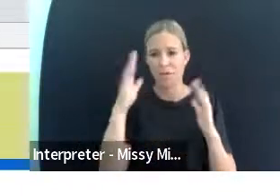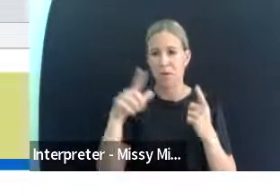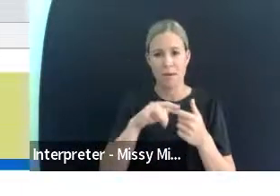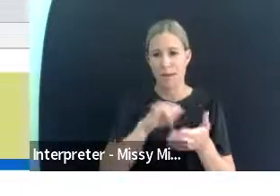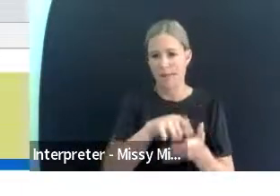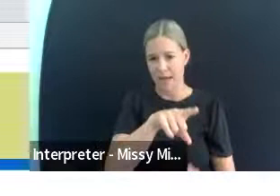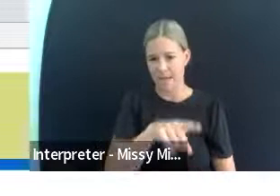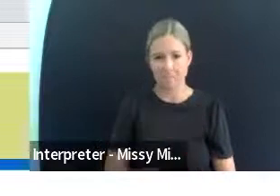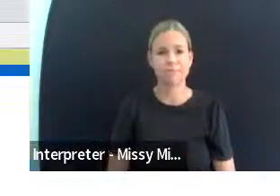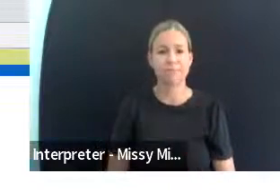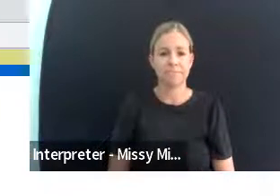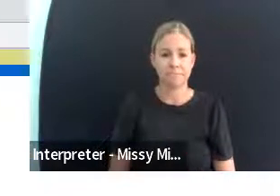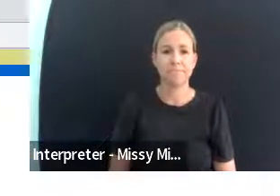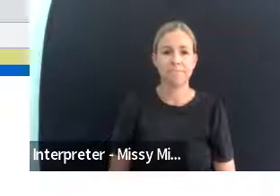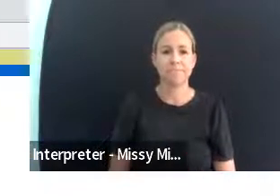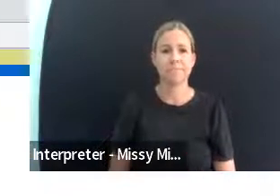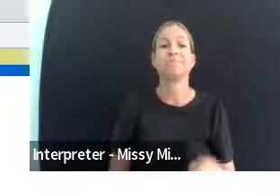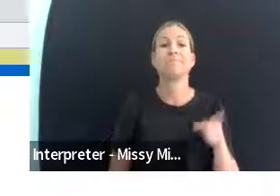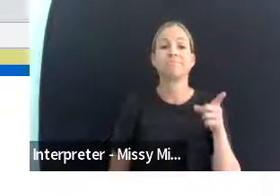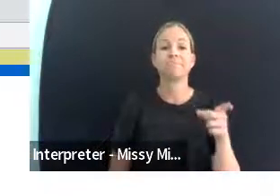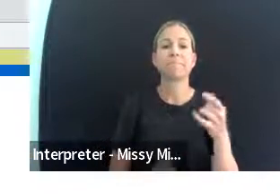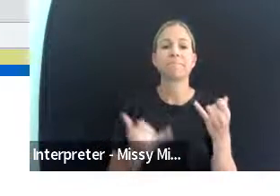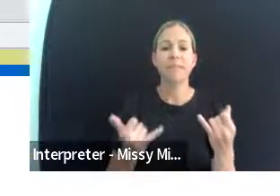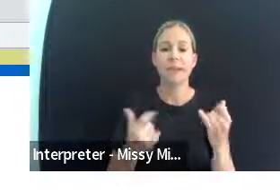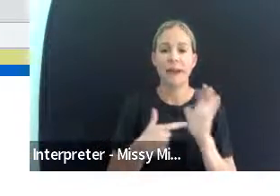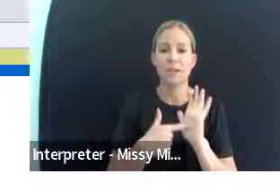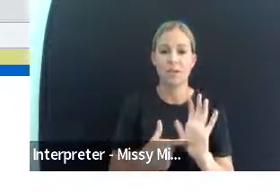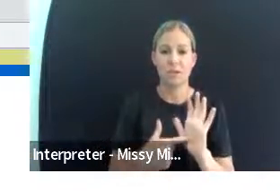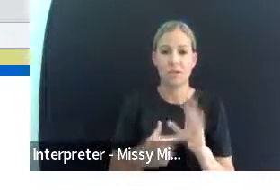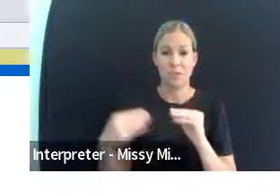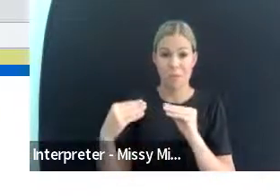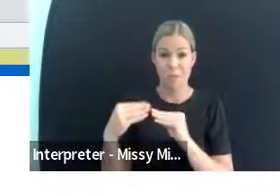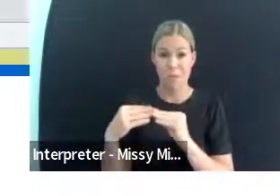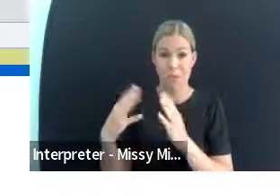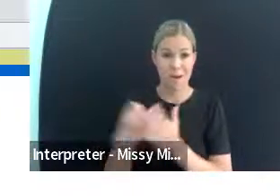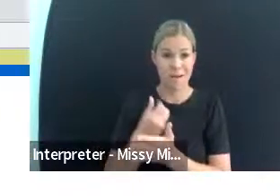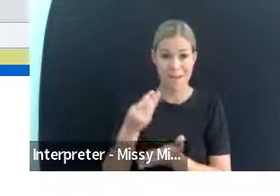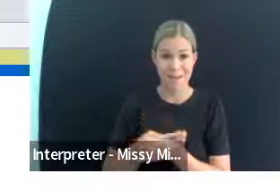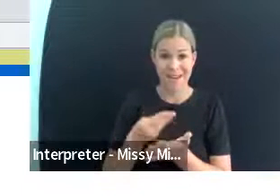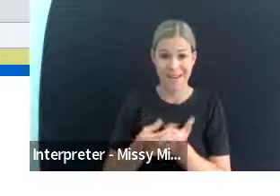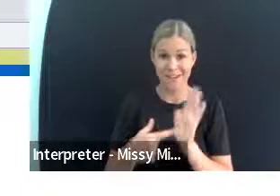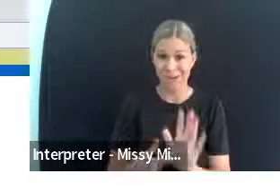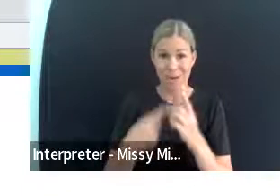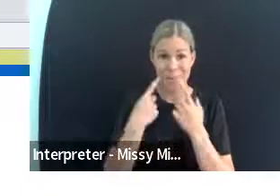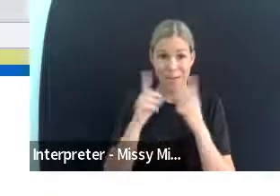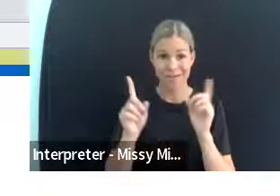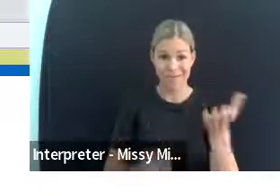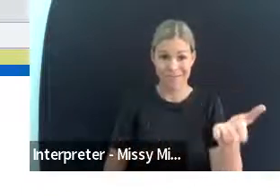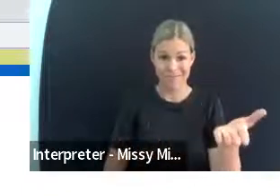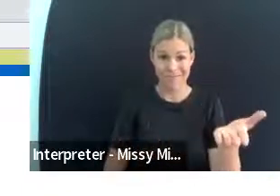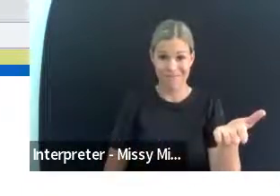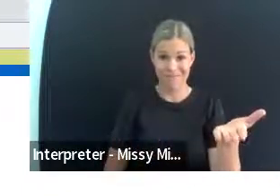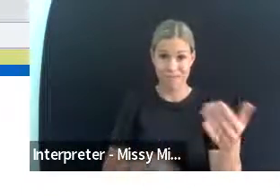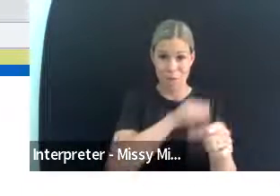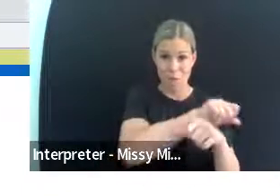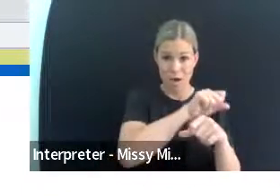So in this snapshot, it just shows you'd have more income. So I would just say, ta-da, you